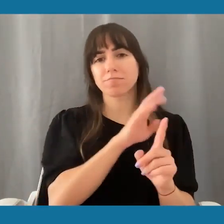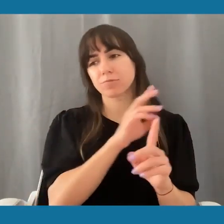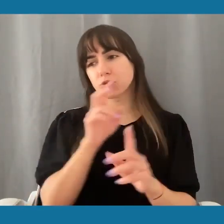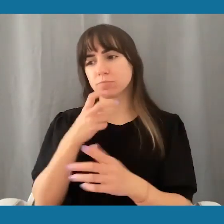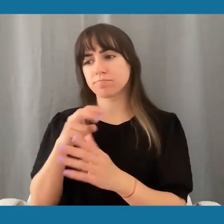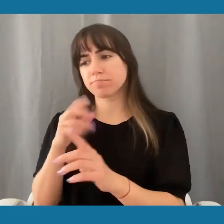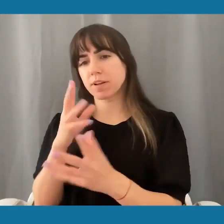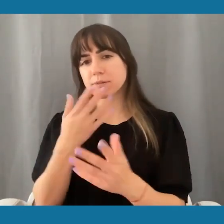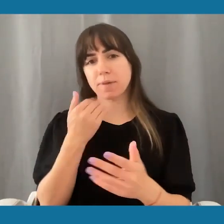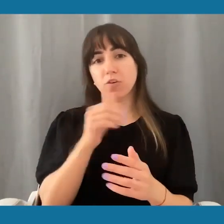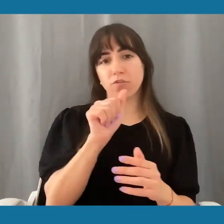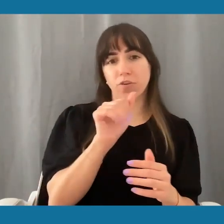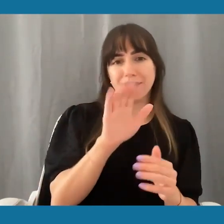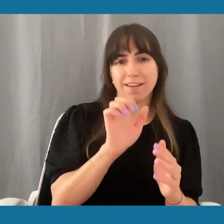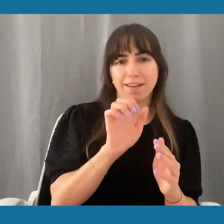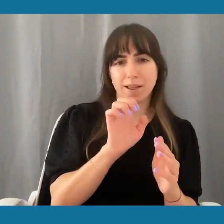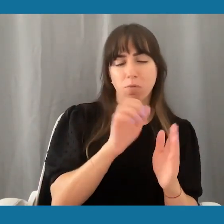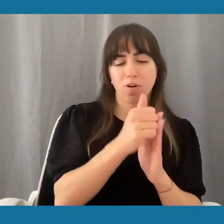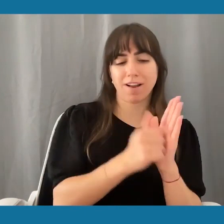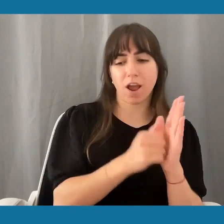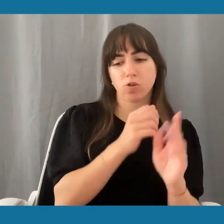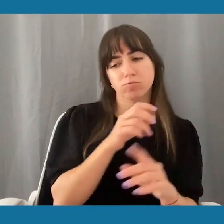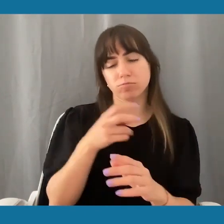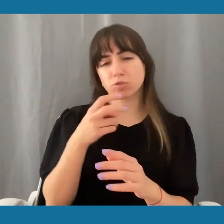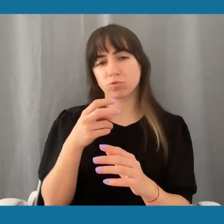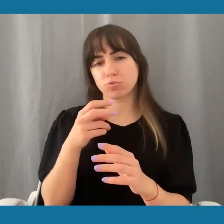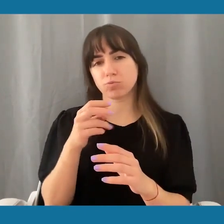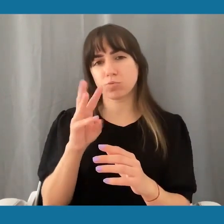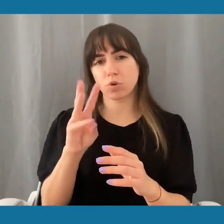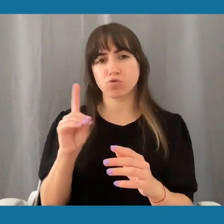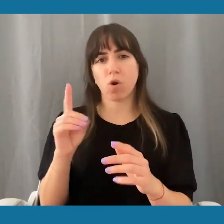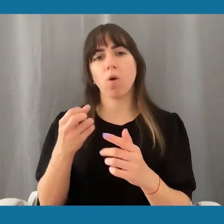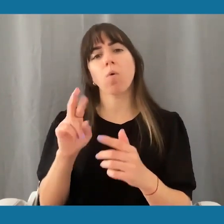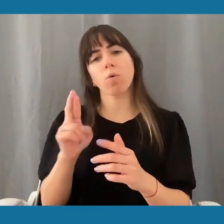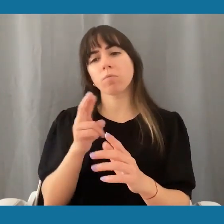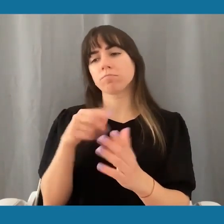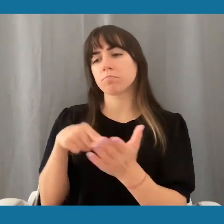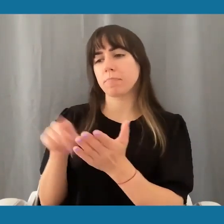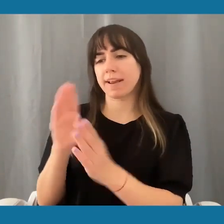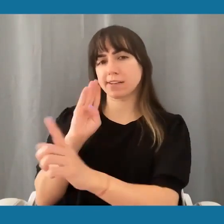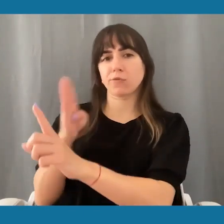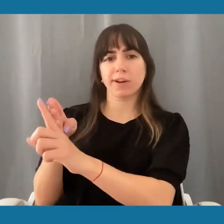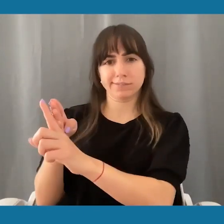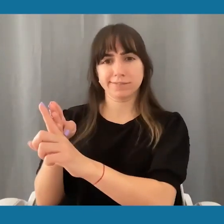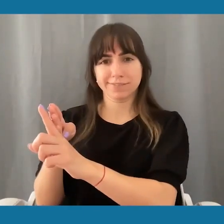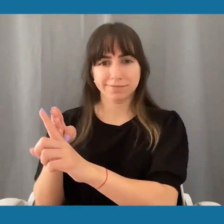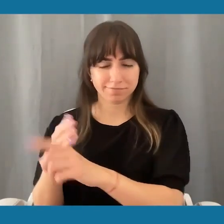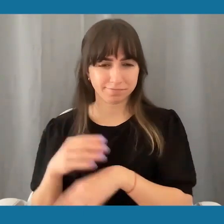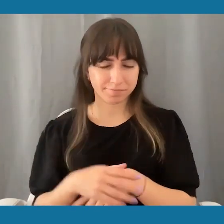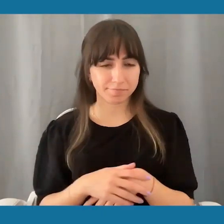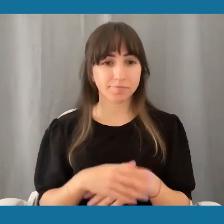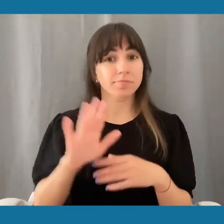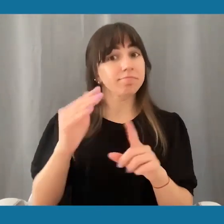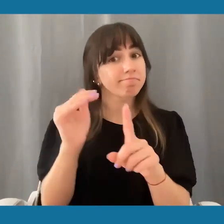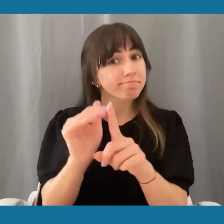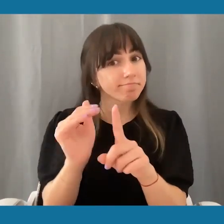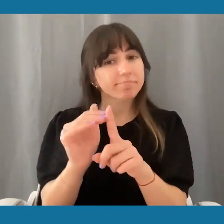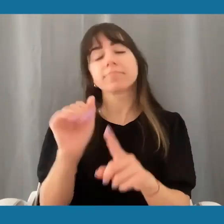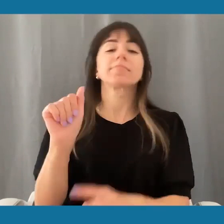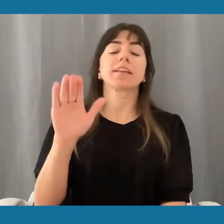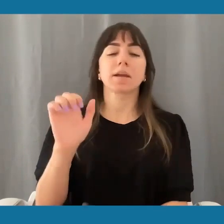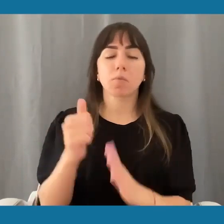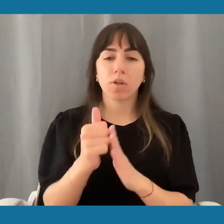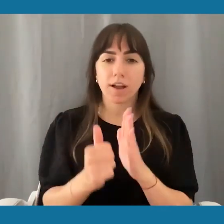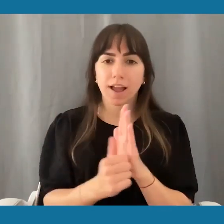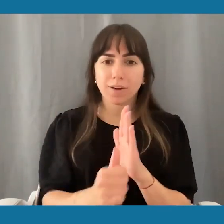Also, just a reminder, ABLE accounts don't shelter income. So if an individual was earning income through employment, or maybe